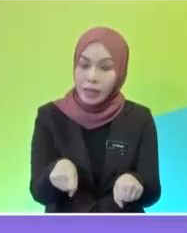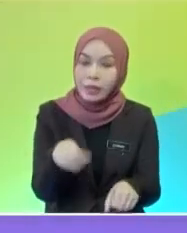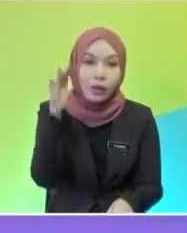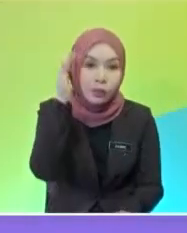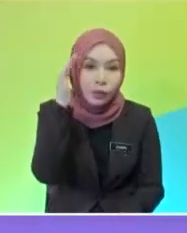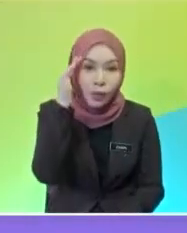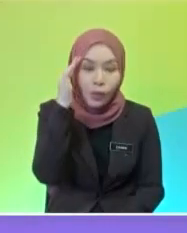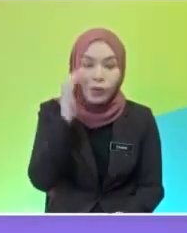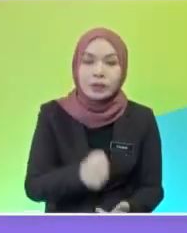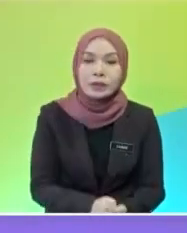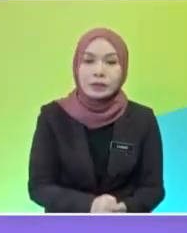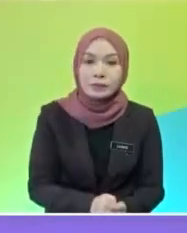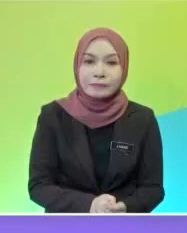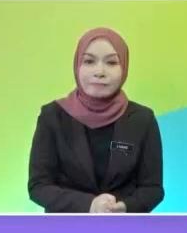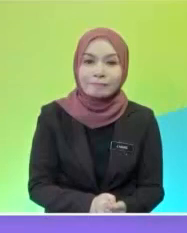have the same